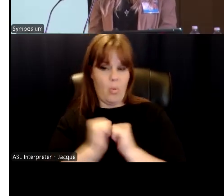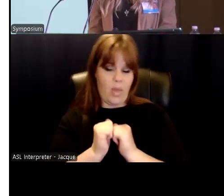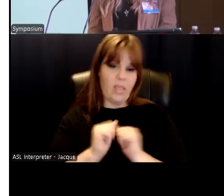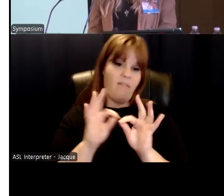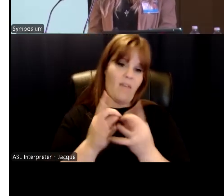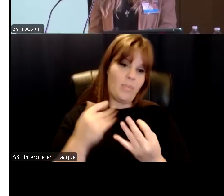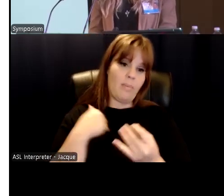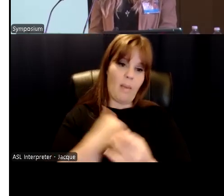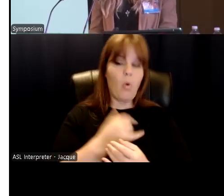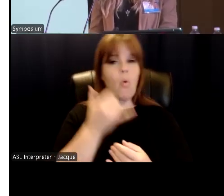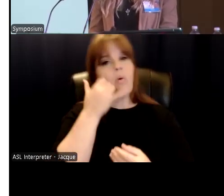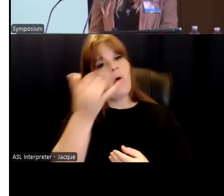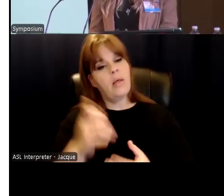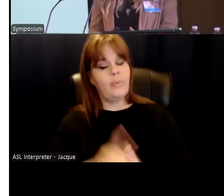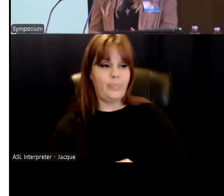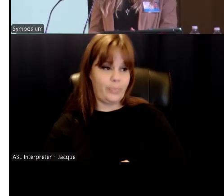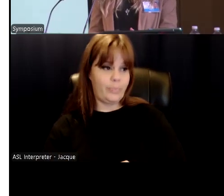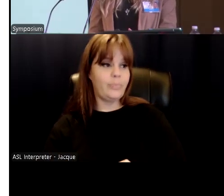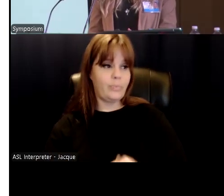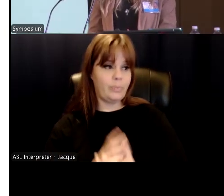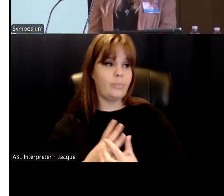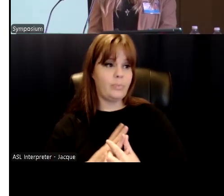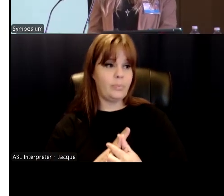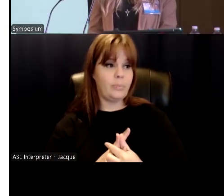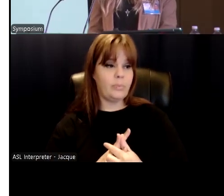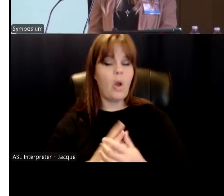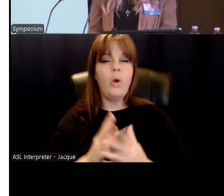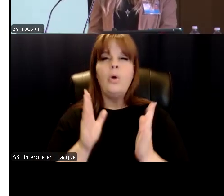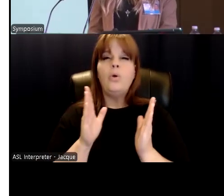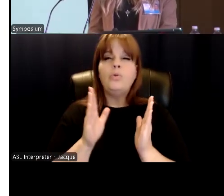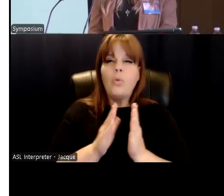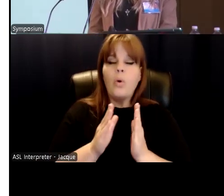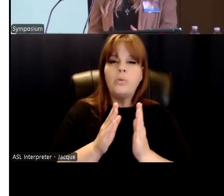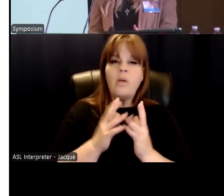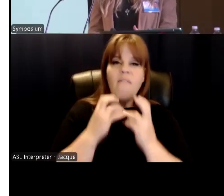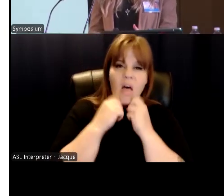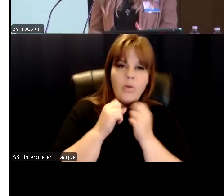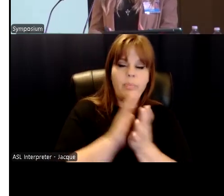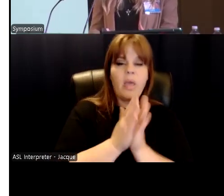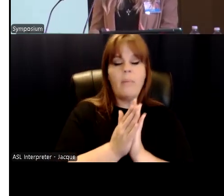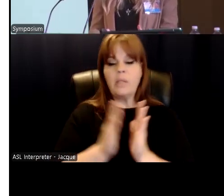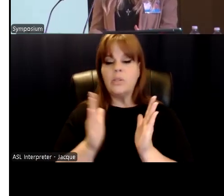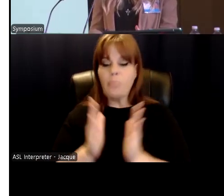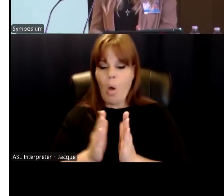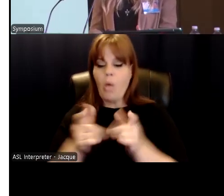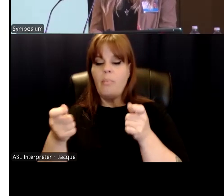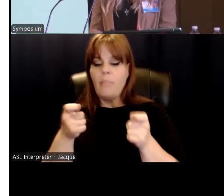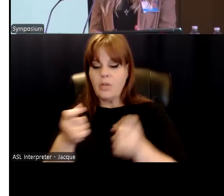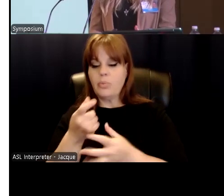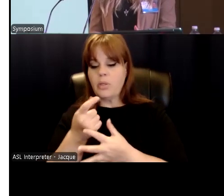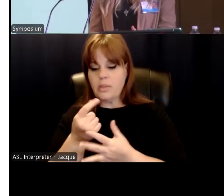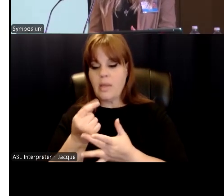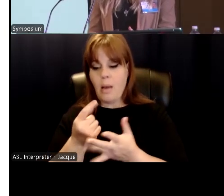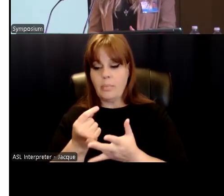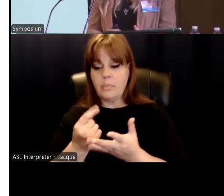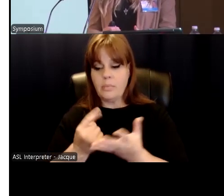call. So turning those values into small and manageable steps allows you to begin strengthening that